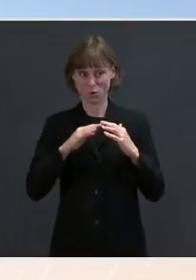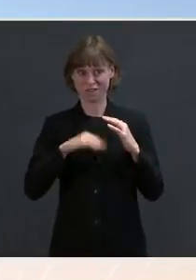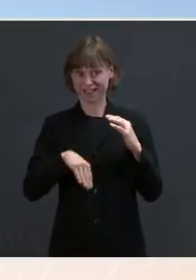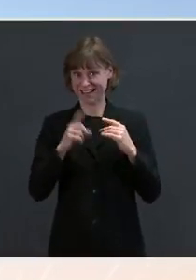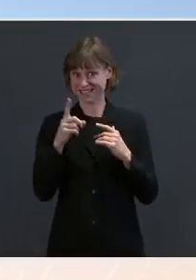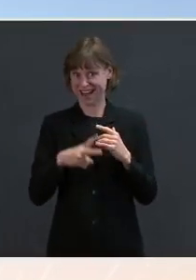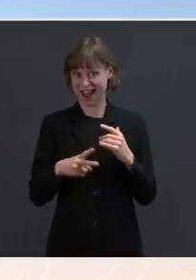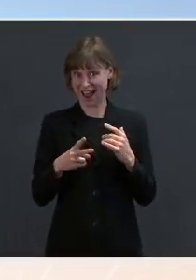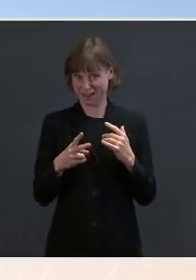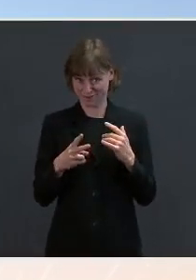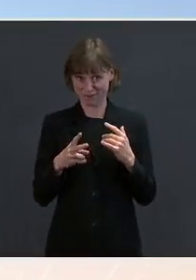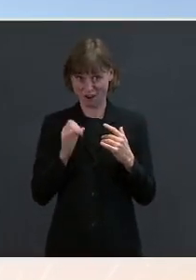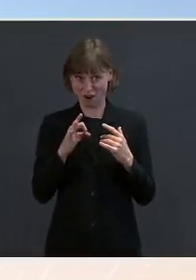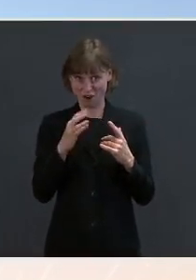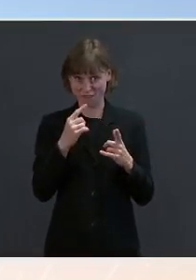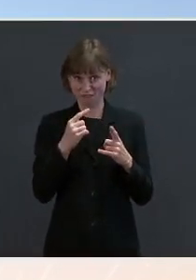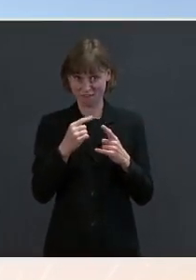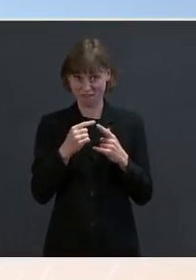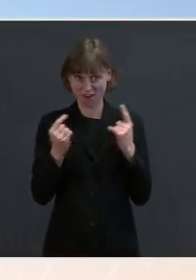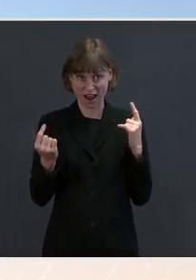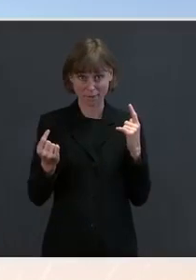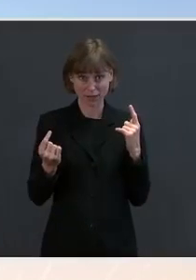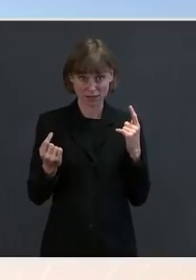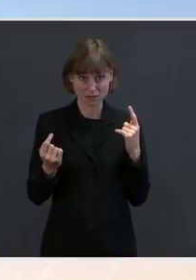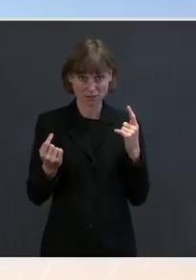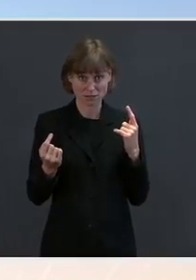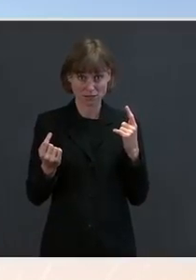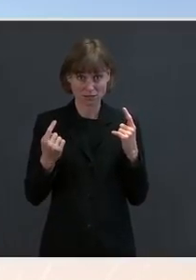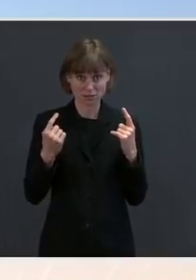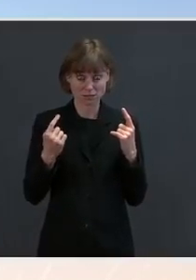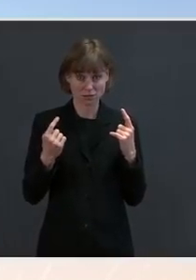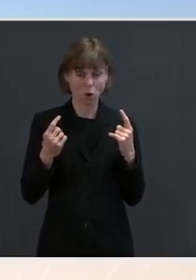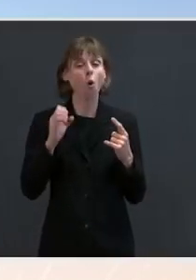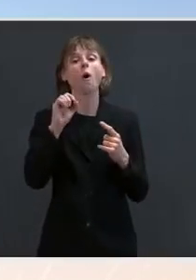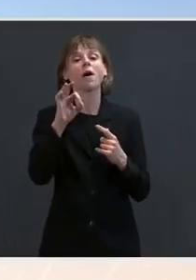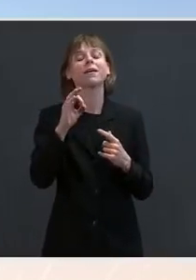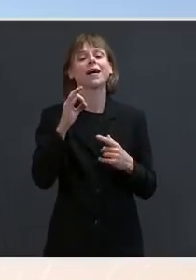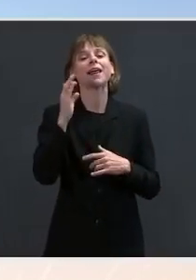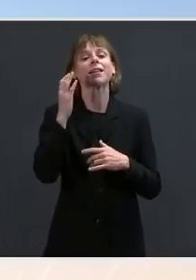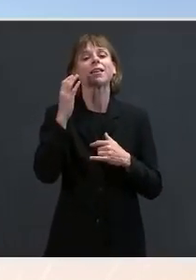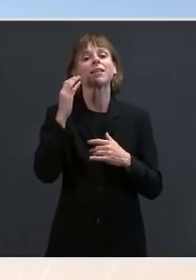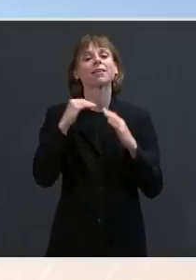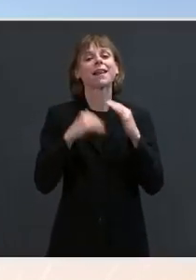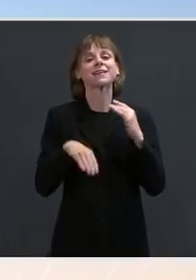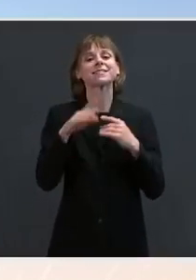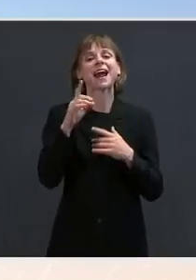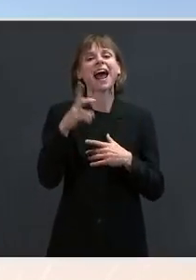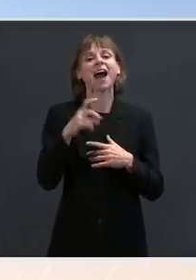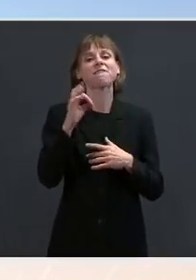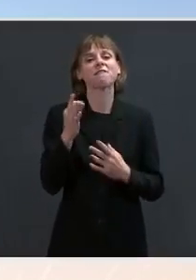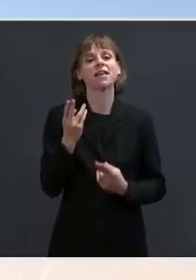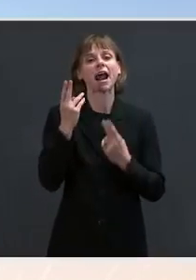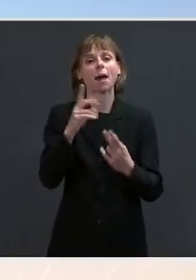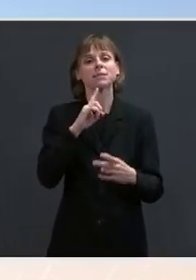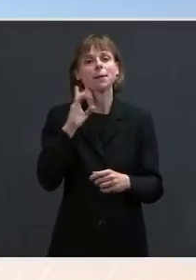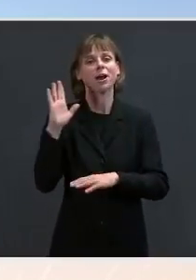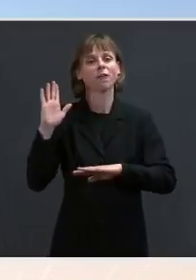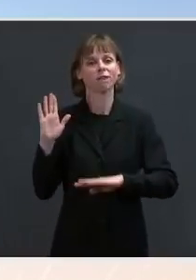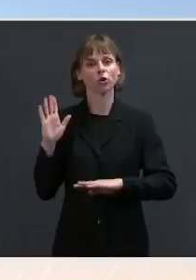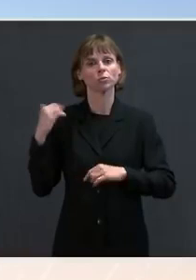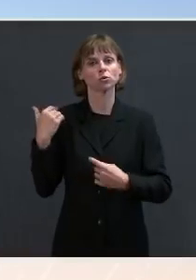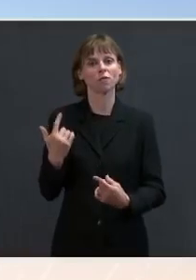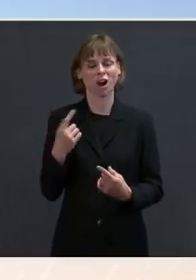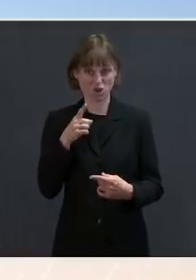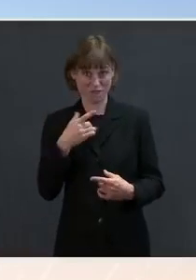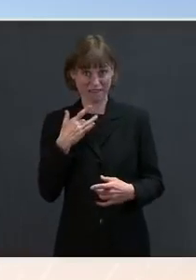your nominees for cabinet level posts confirmed at this point. Are you starting to get edgy about that? We certainly believe